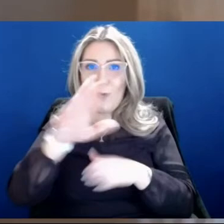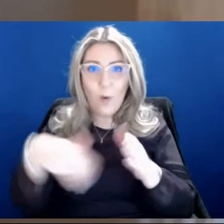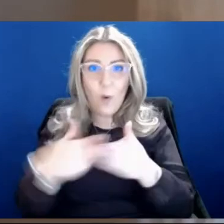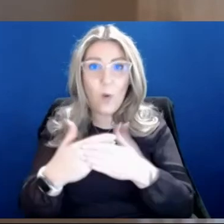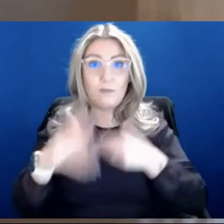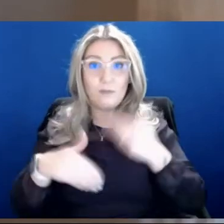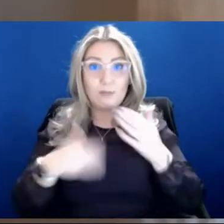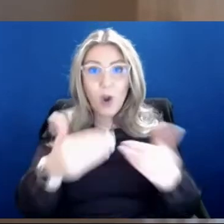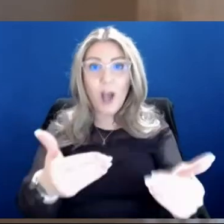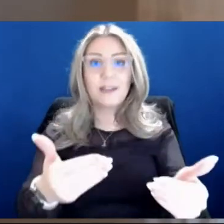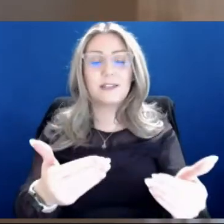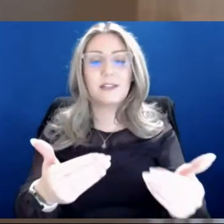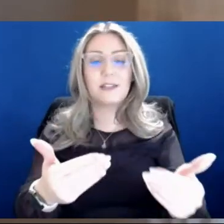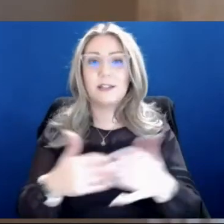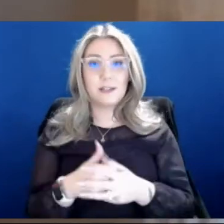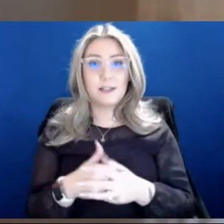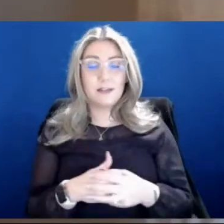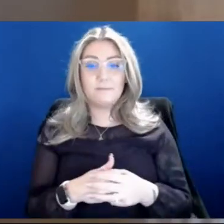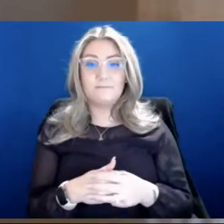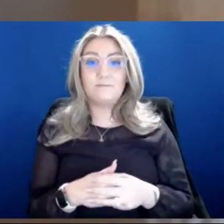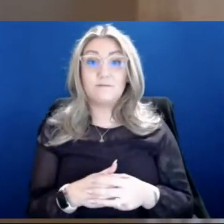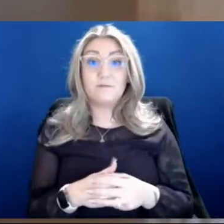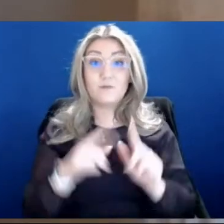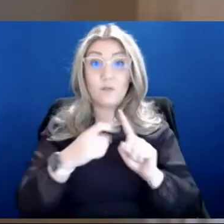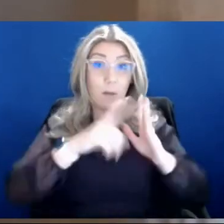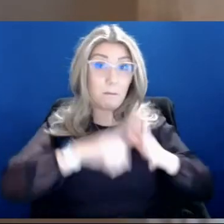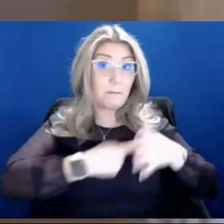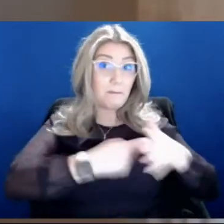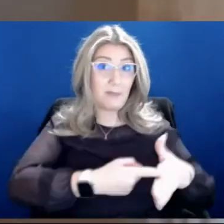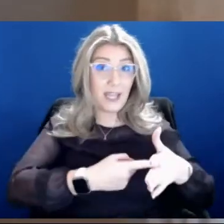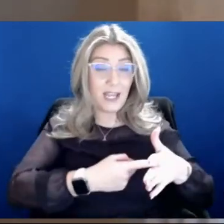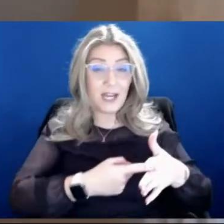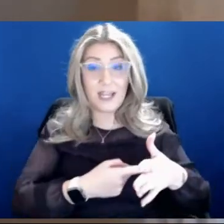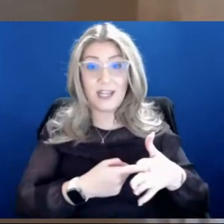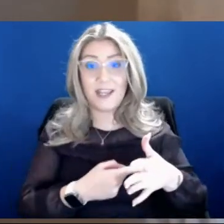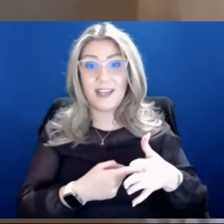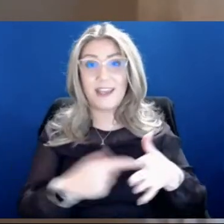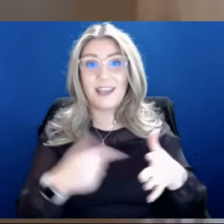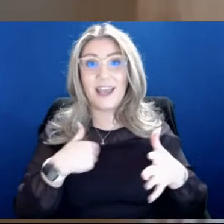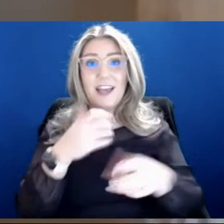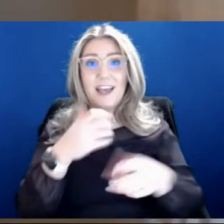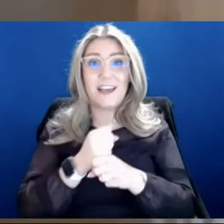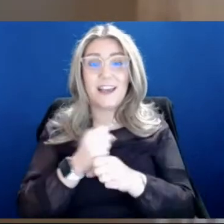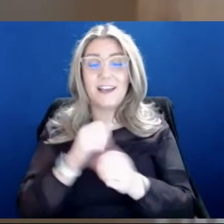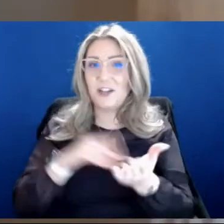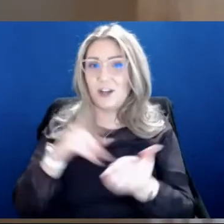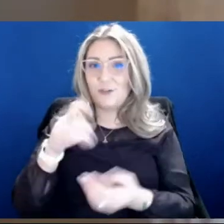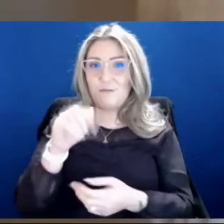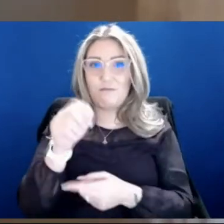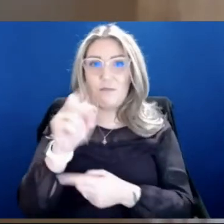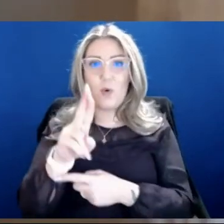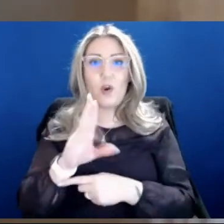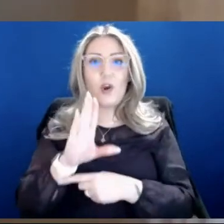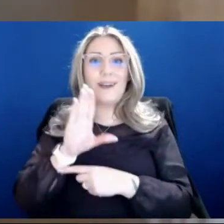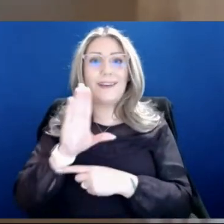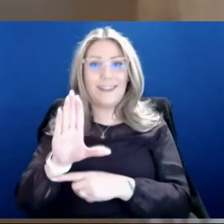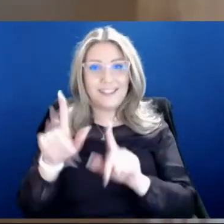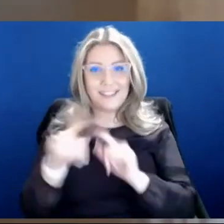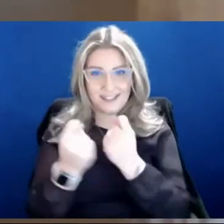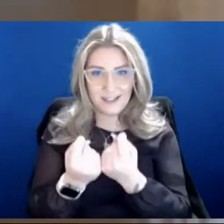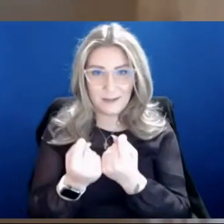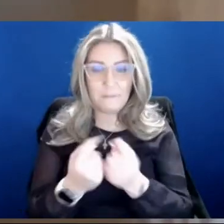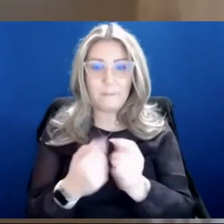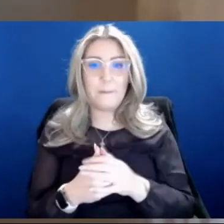process. And so from the beginning, I got Dr. Porter and his team,